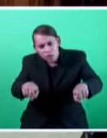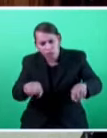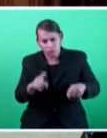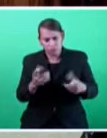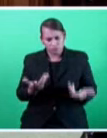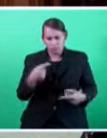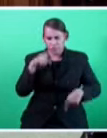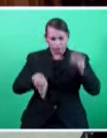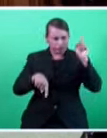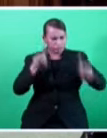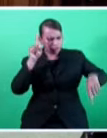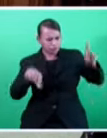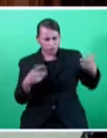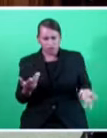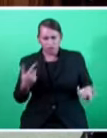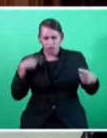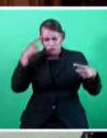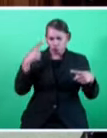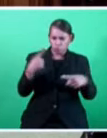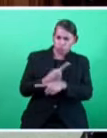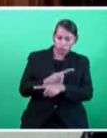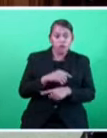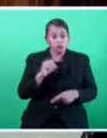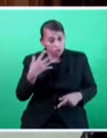oath of office that has been